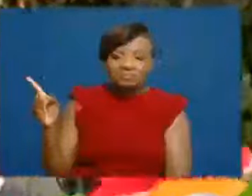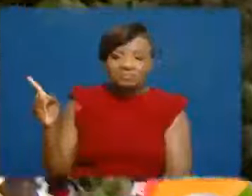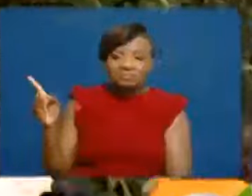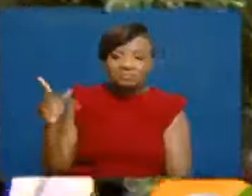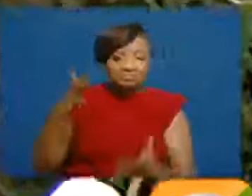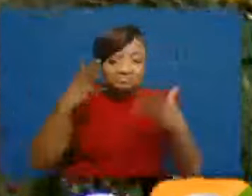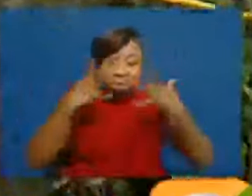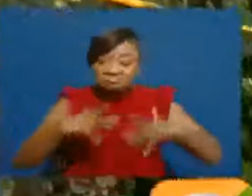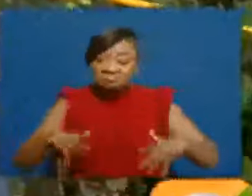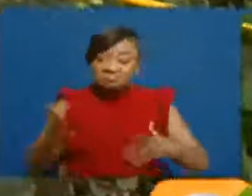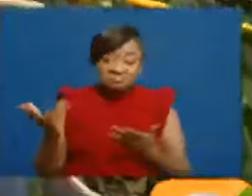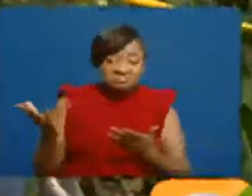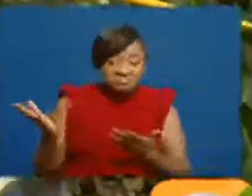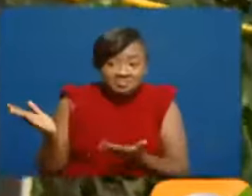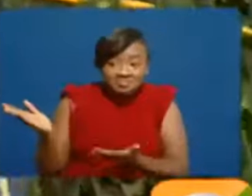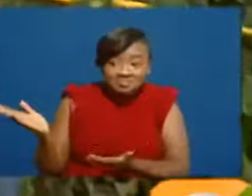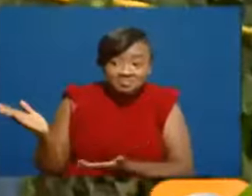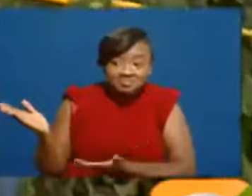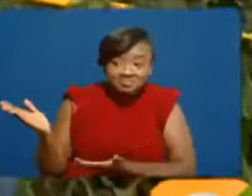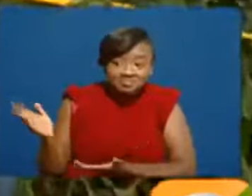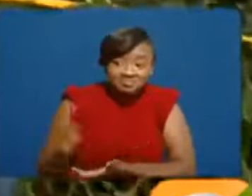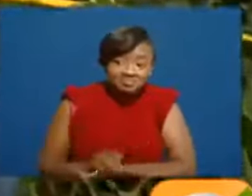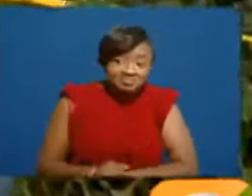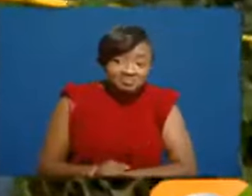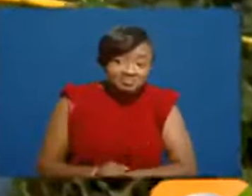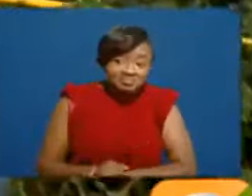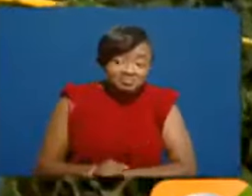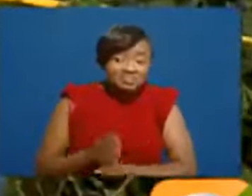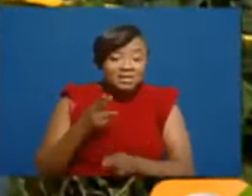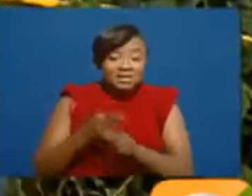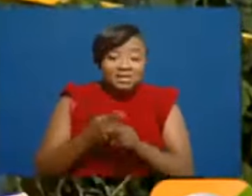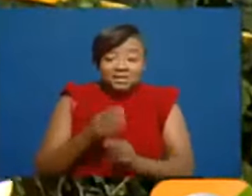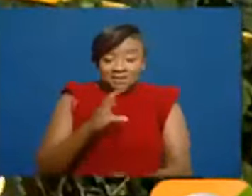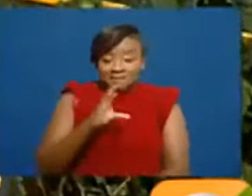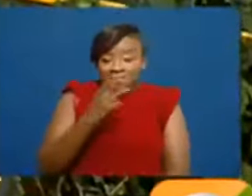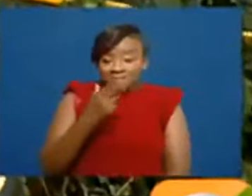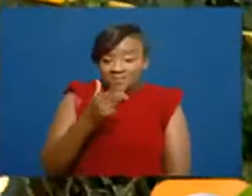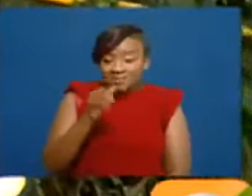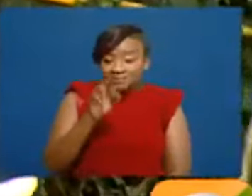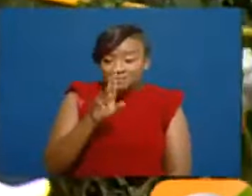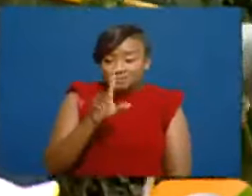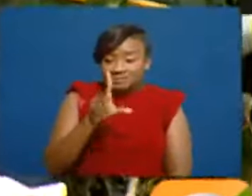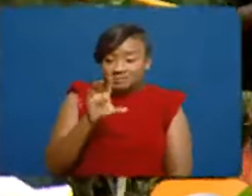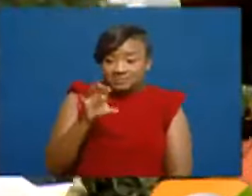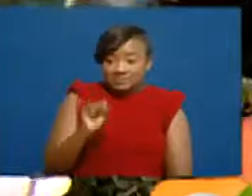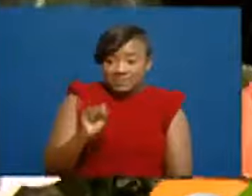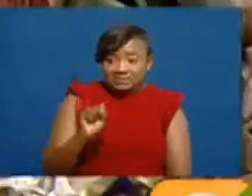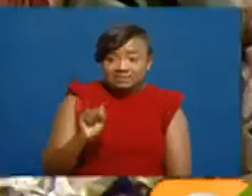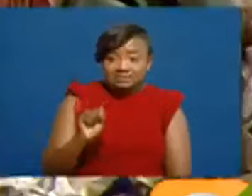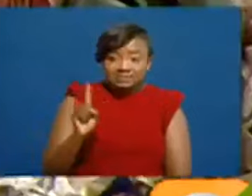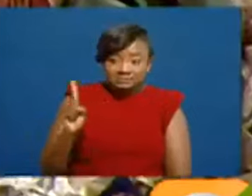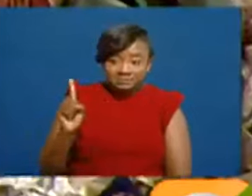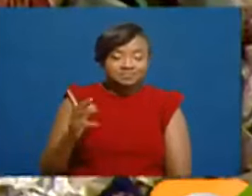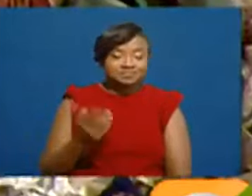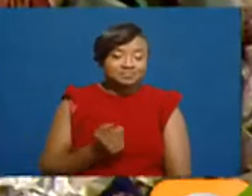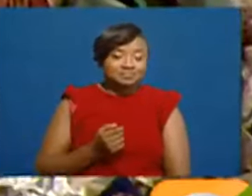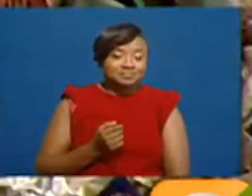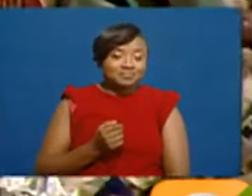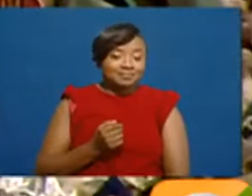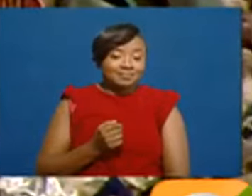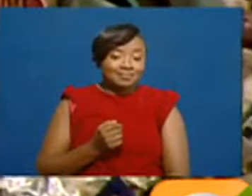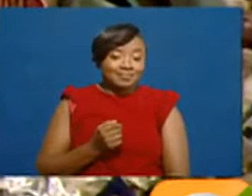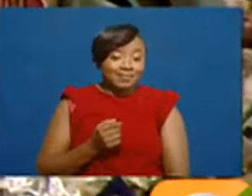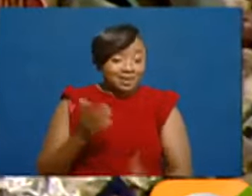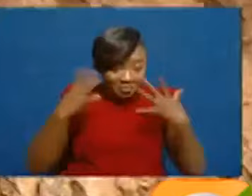plain clothes and with a rescue rope around his body, Charles Wambua signals his friends before embarking on a deadly mission.